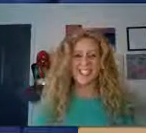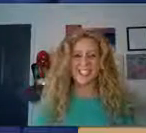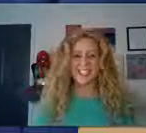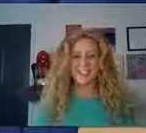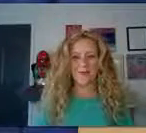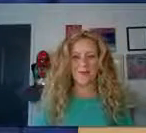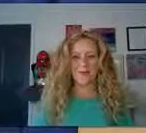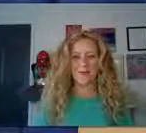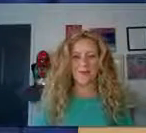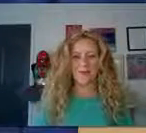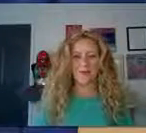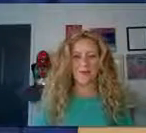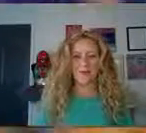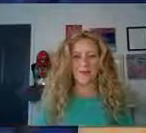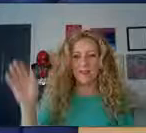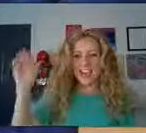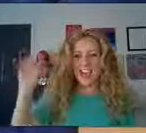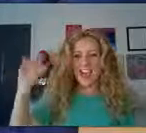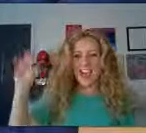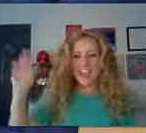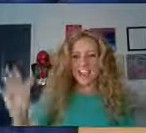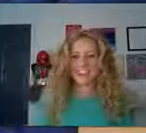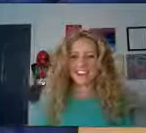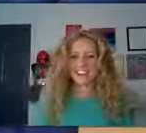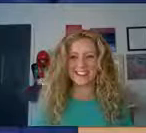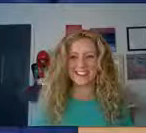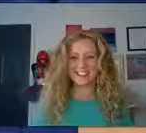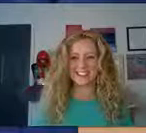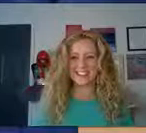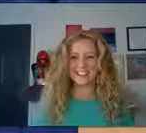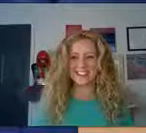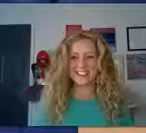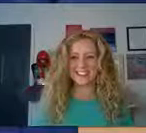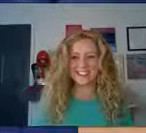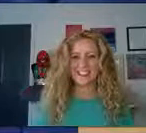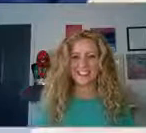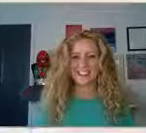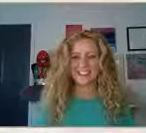See you later. Bye, Emily. Bye, guys.